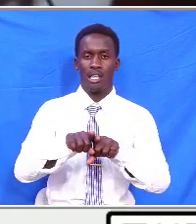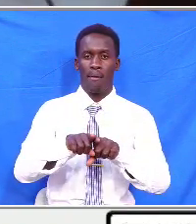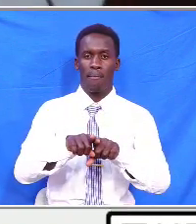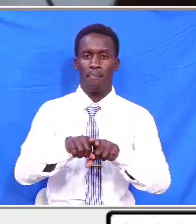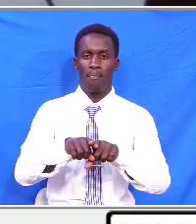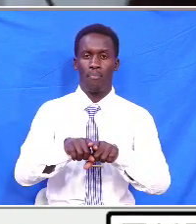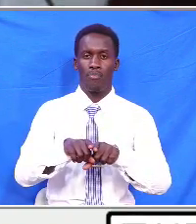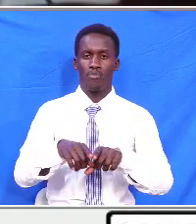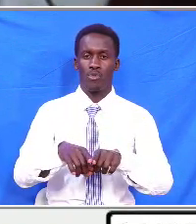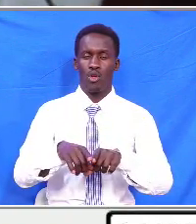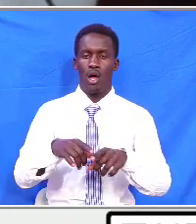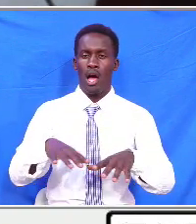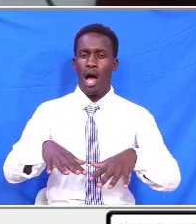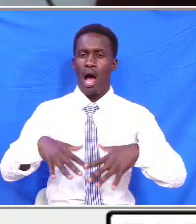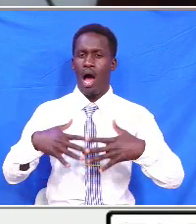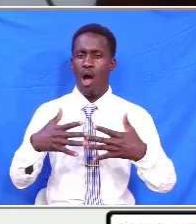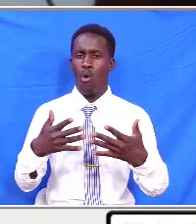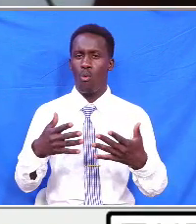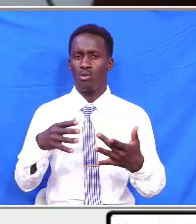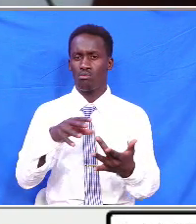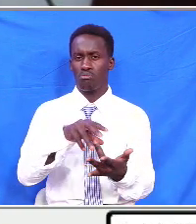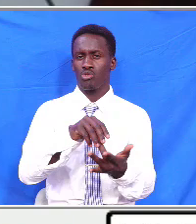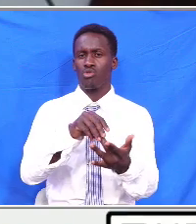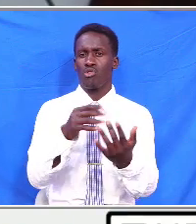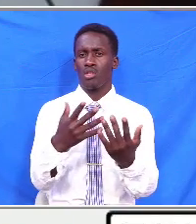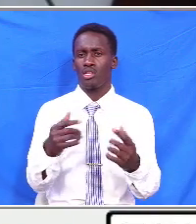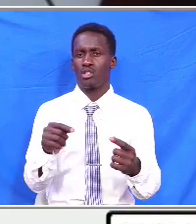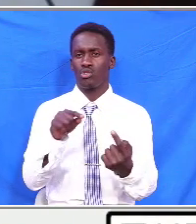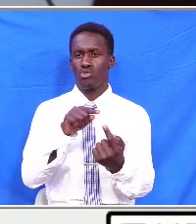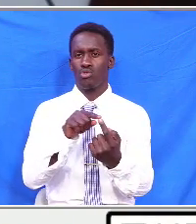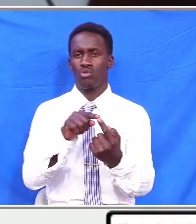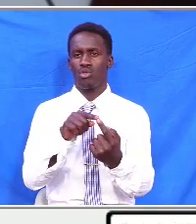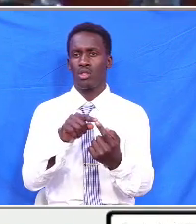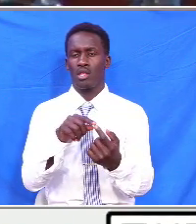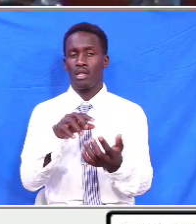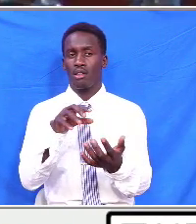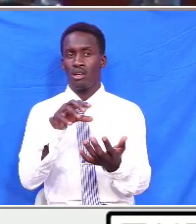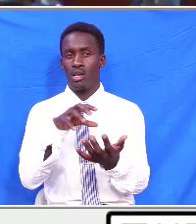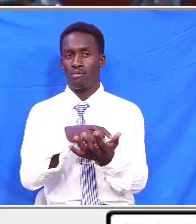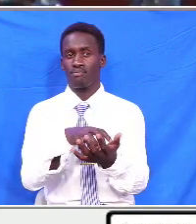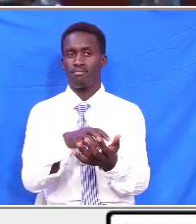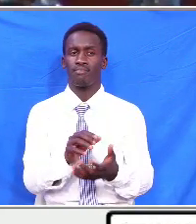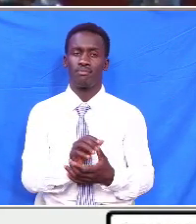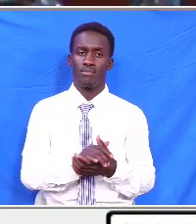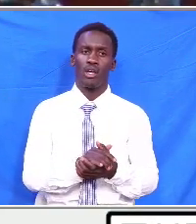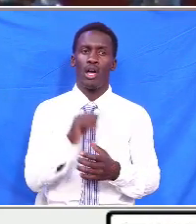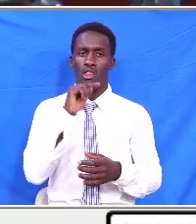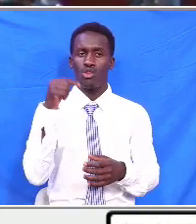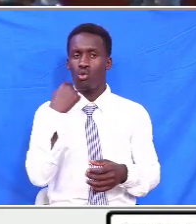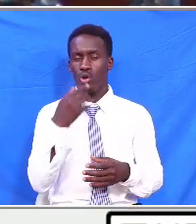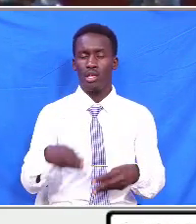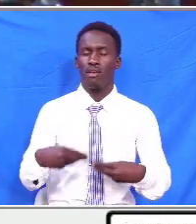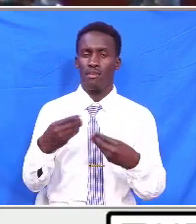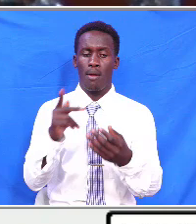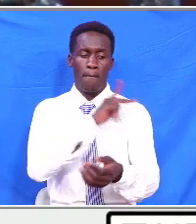proportionate magnitudes and priority levels attributable to the relevant causes. Those who are accorded powers under